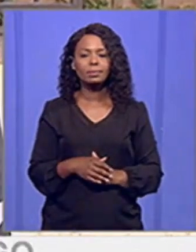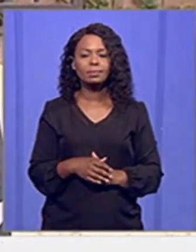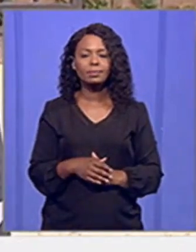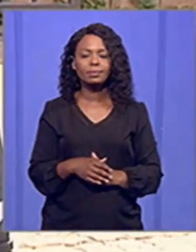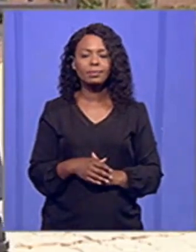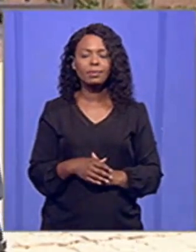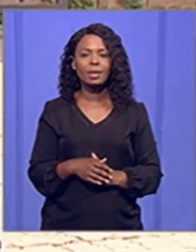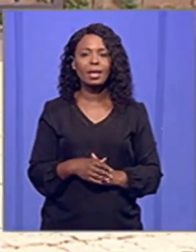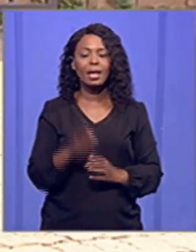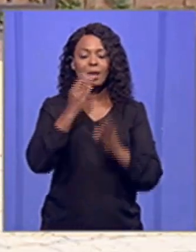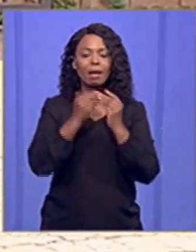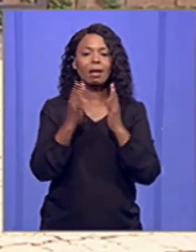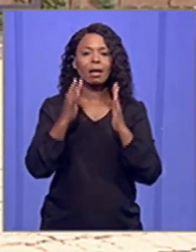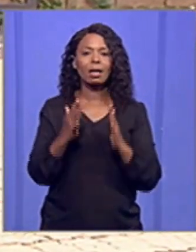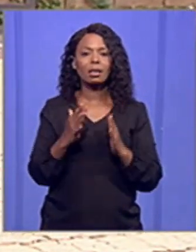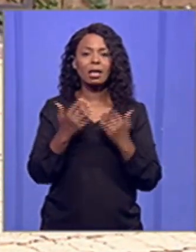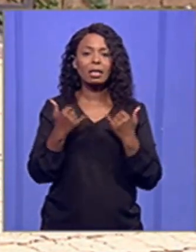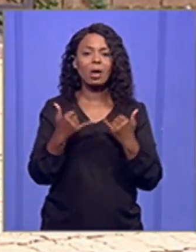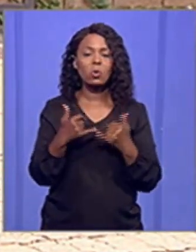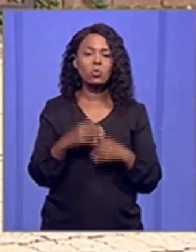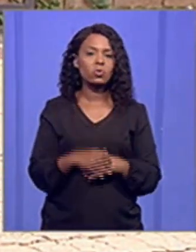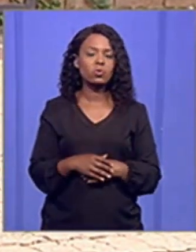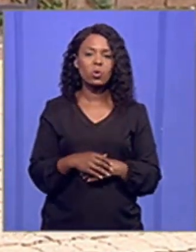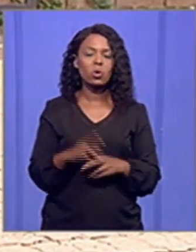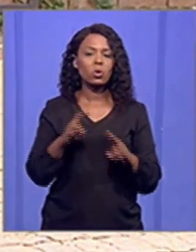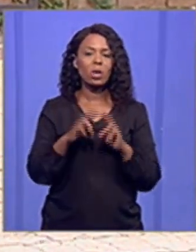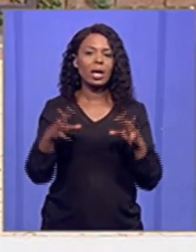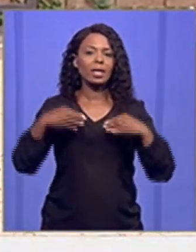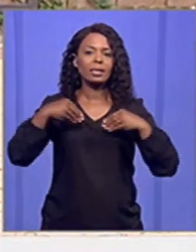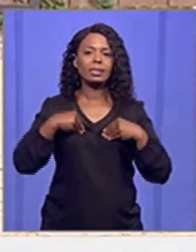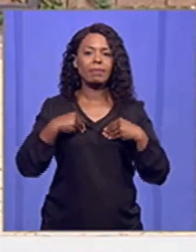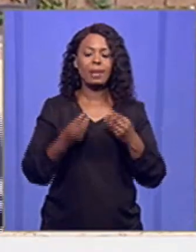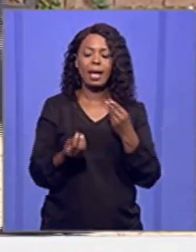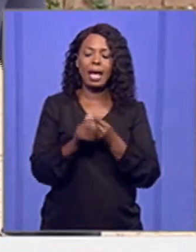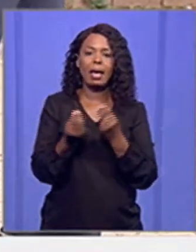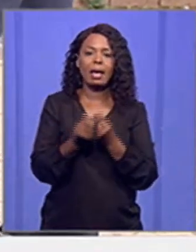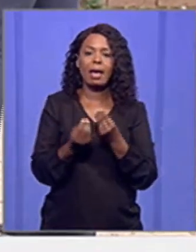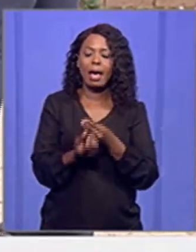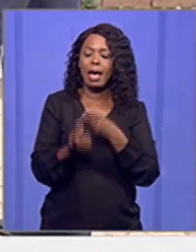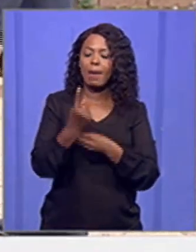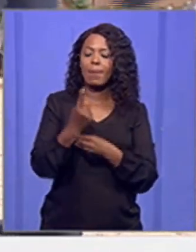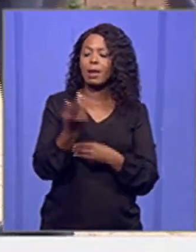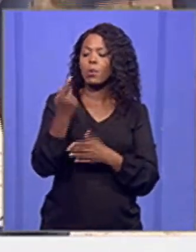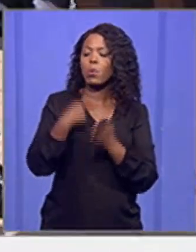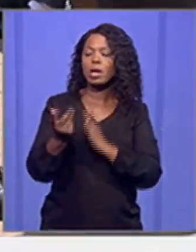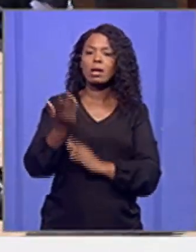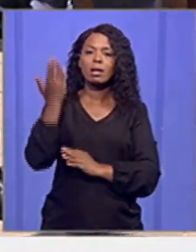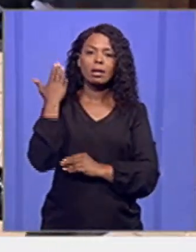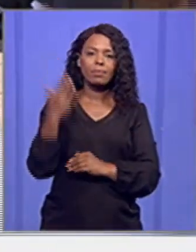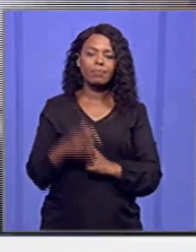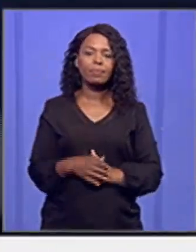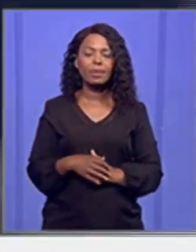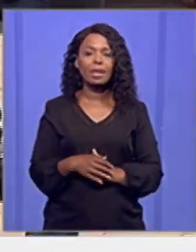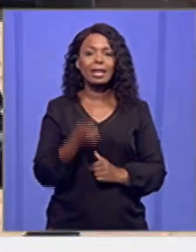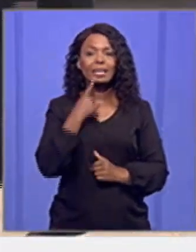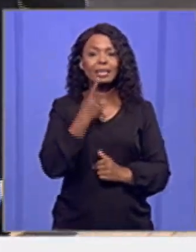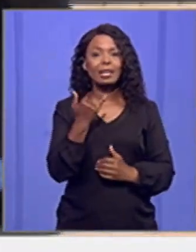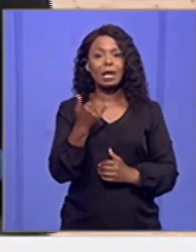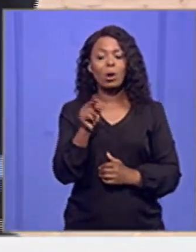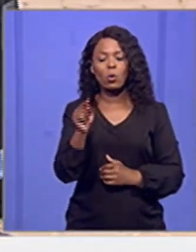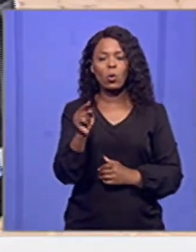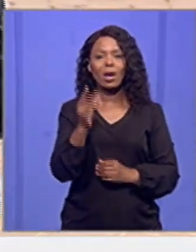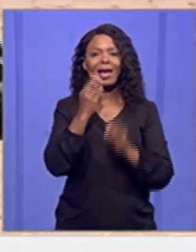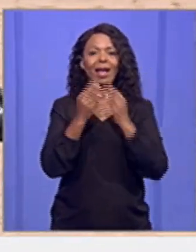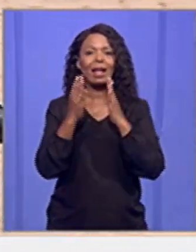go bana ba sekolo ke tlhotlo e kgolo go leka go amogela ditiragalo tse setlhogo tša beke ya go feta. Mabarabara re moithuti